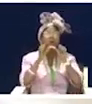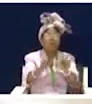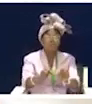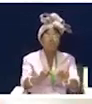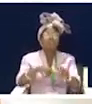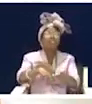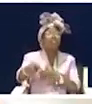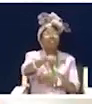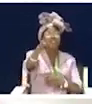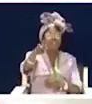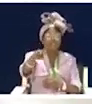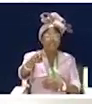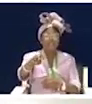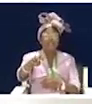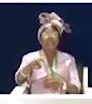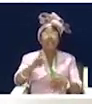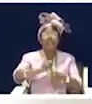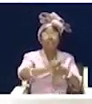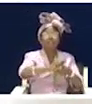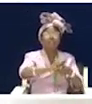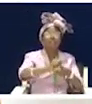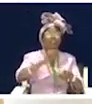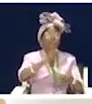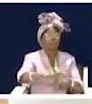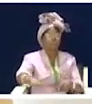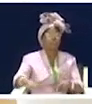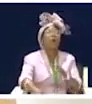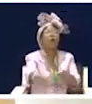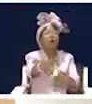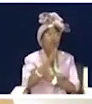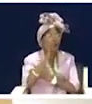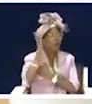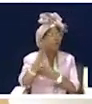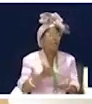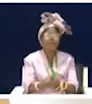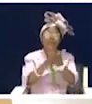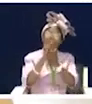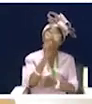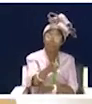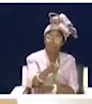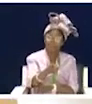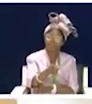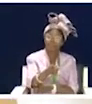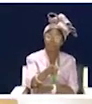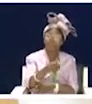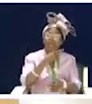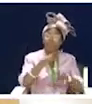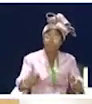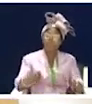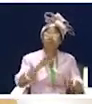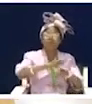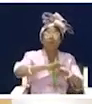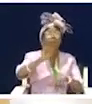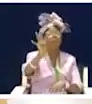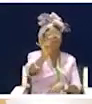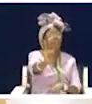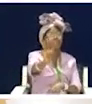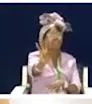race, and train the children. God will help you. But on the fourth